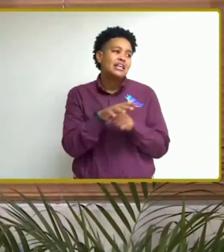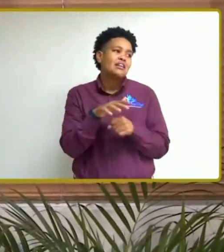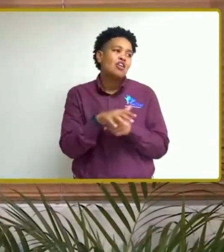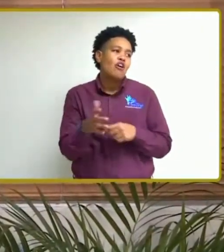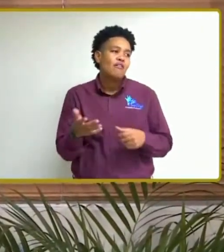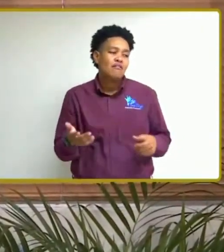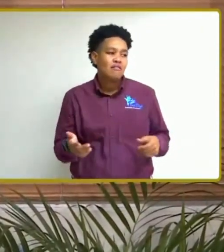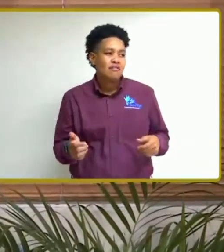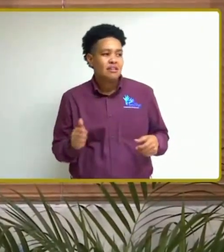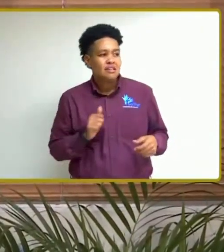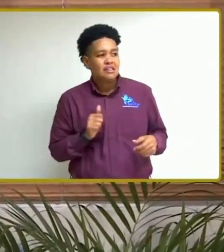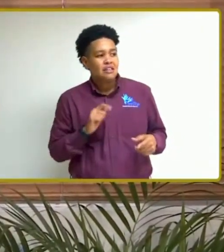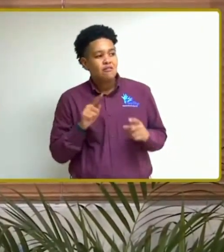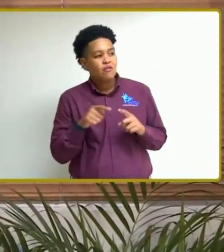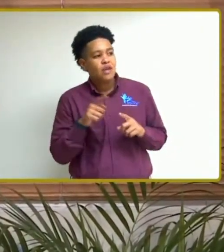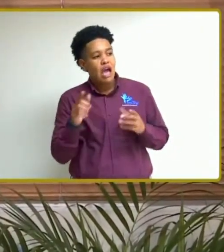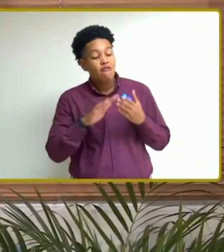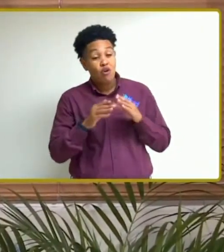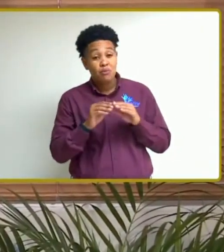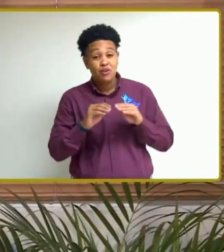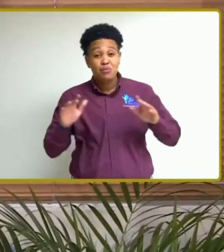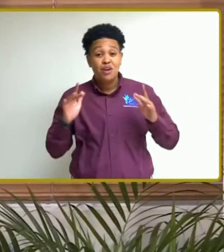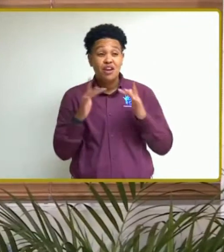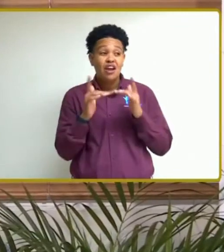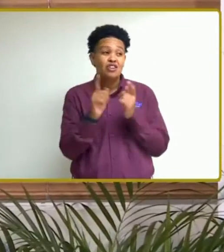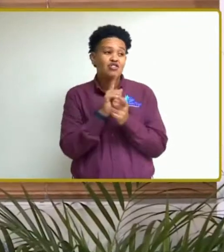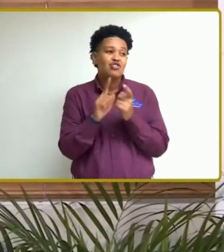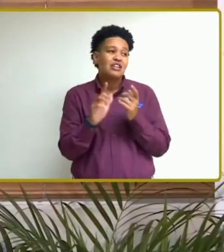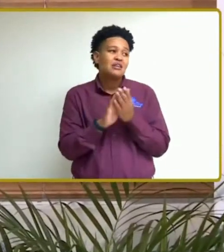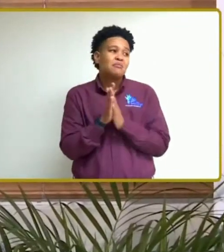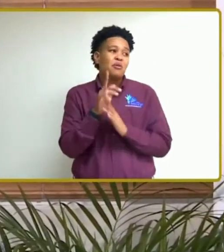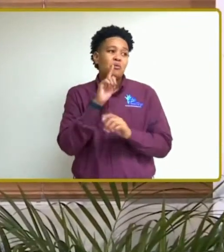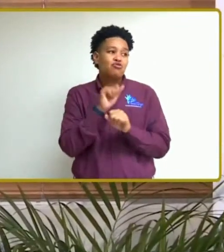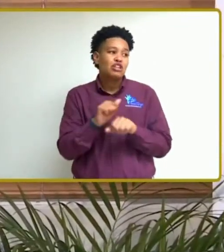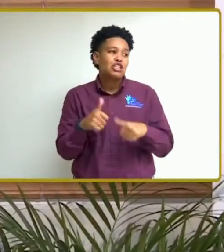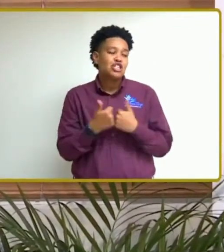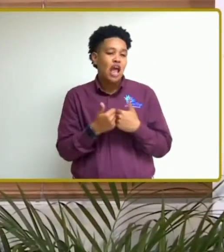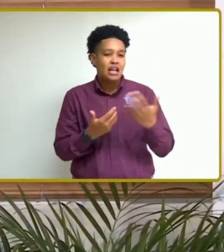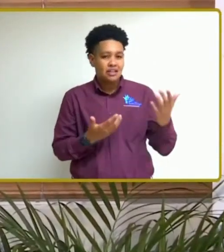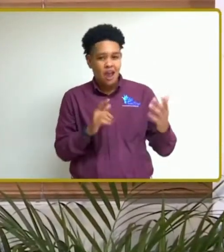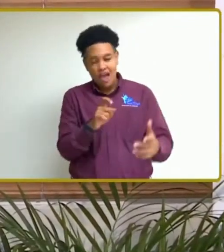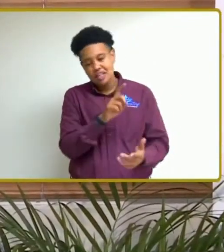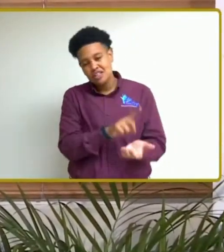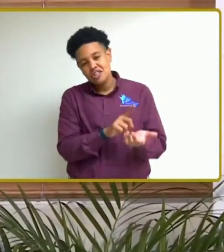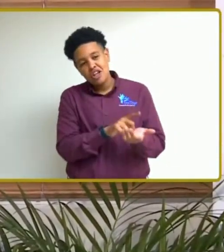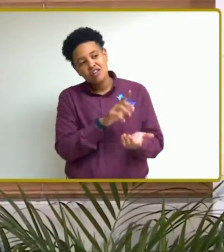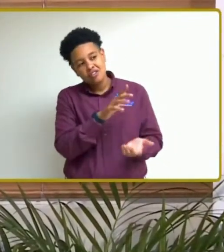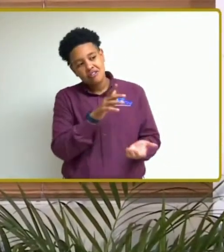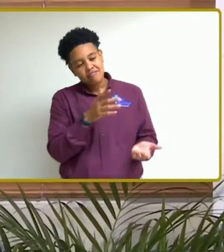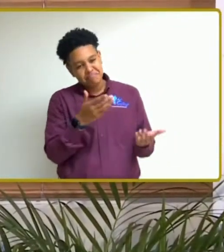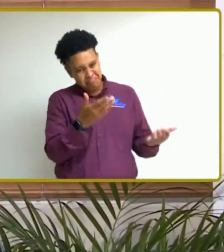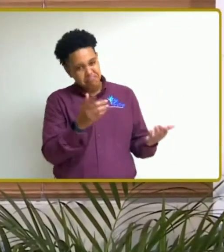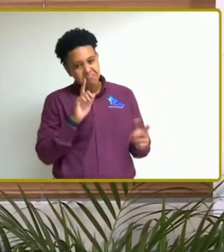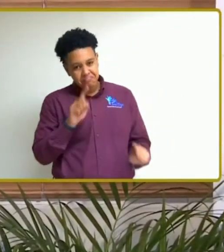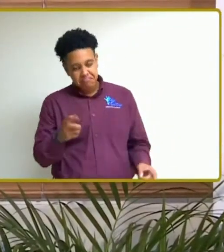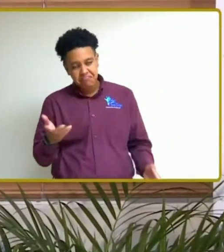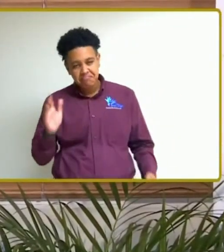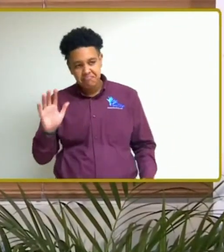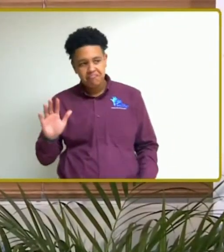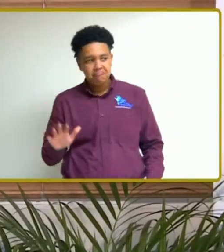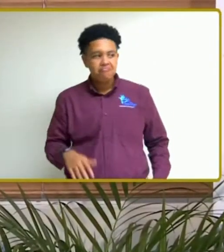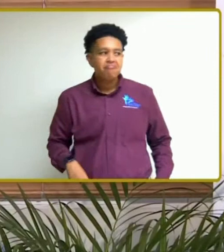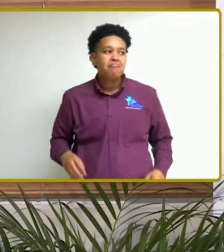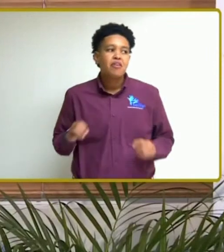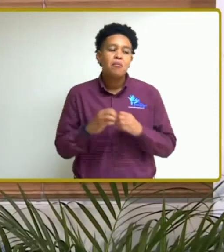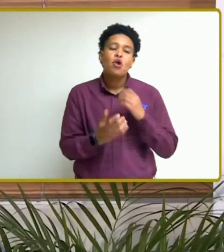I think when you have community spread, contact tracing becomes a real challenge. But let me ask the clinician, Dion, to deal with it in